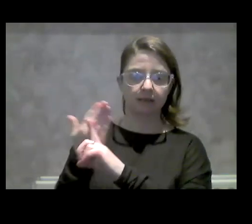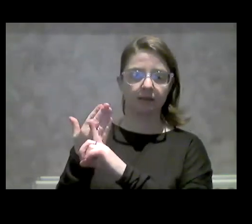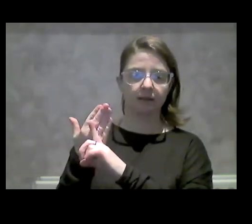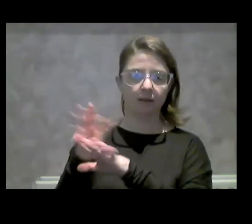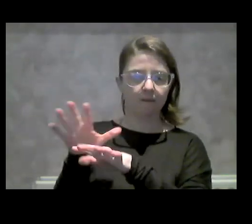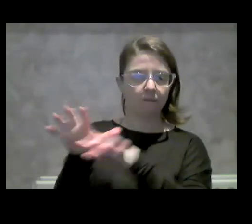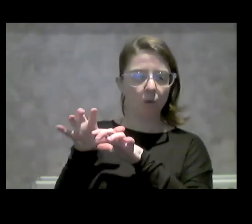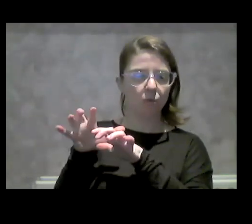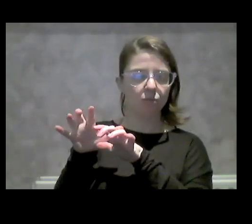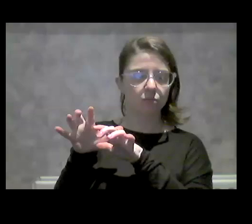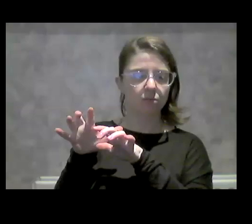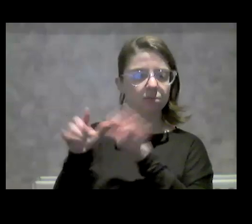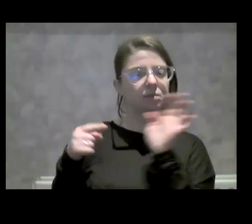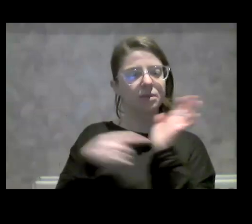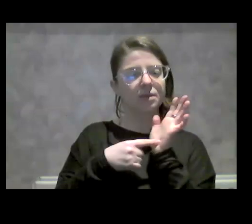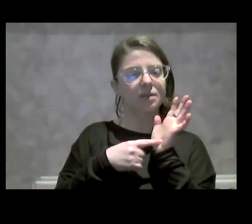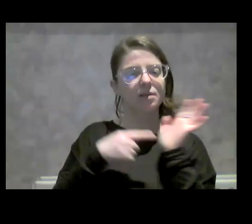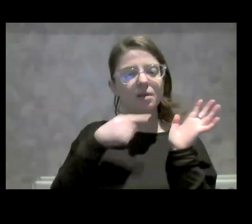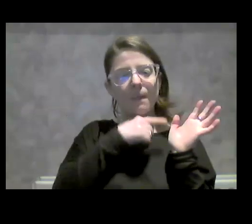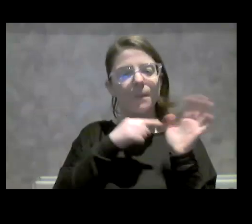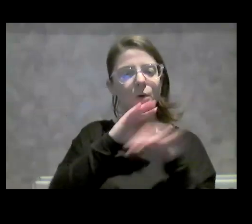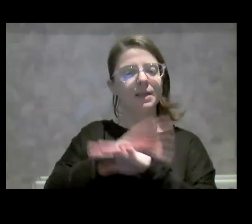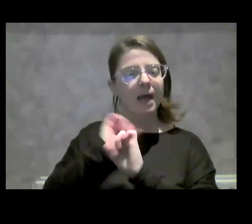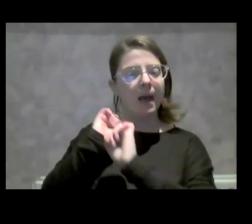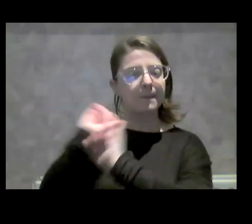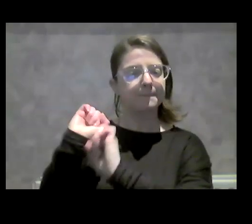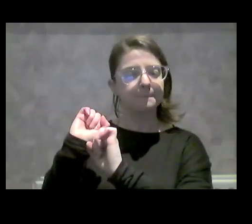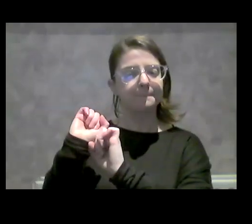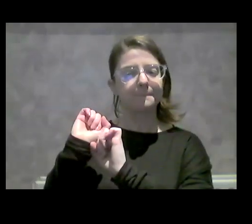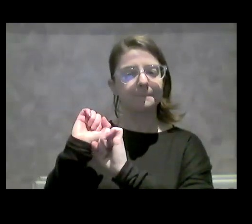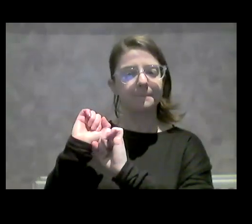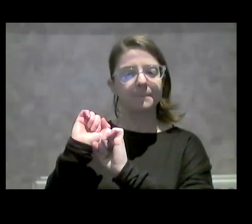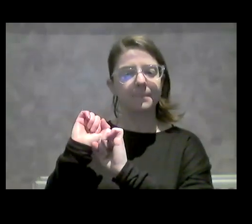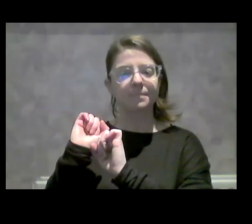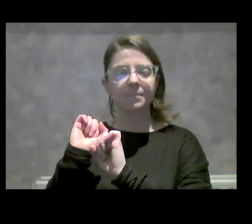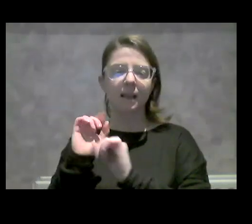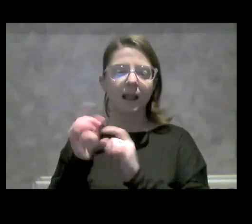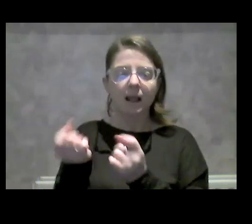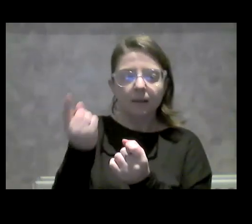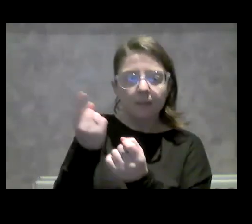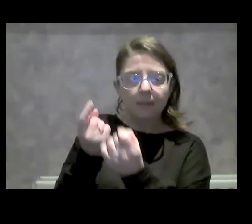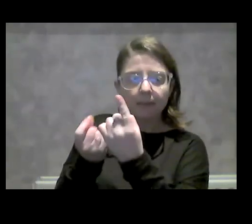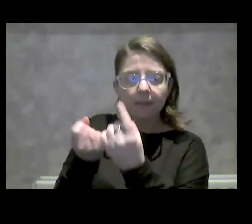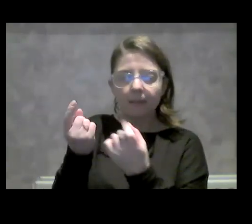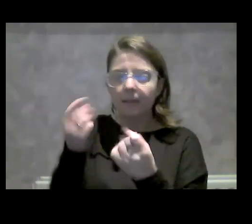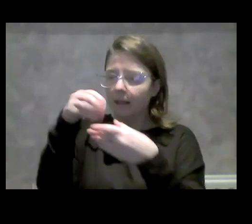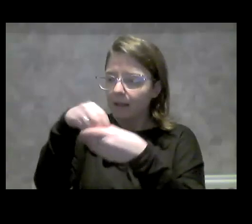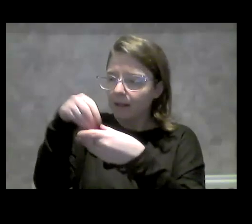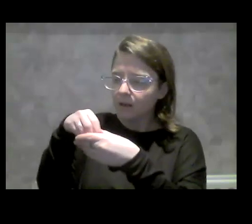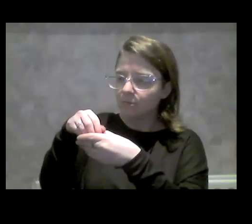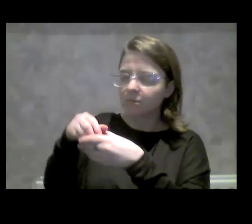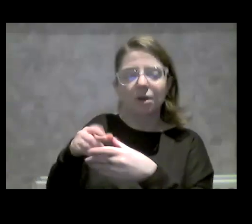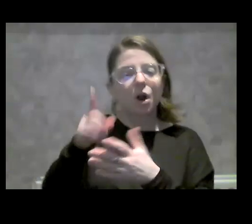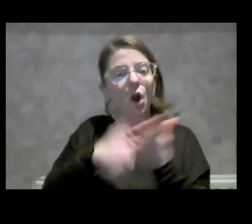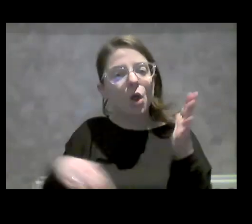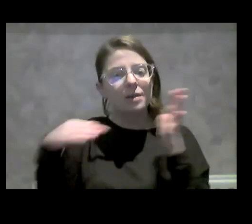time, tomboy time, little amber inclusions, syrupped in